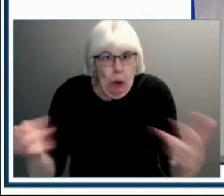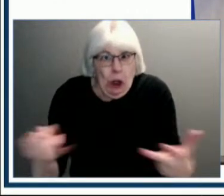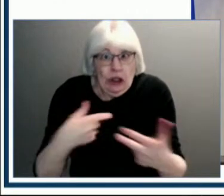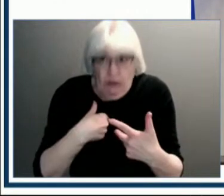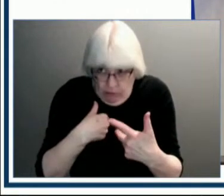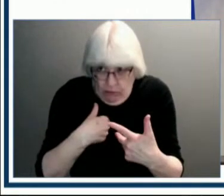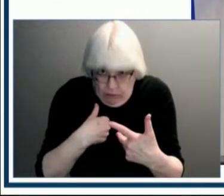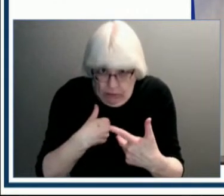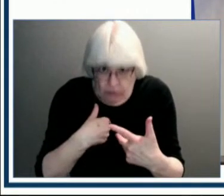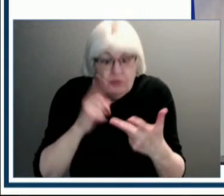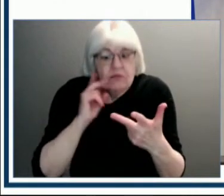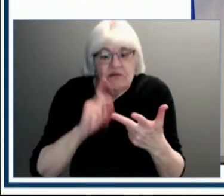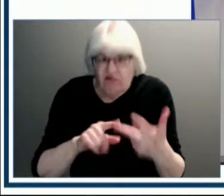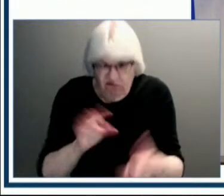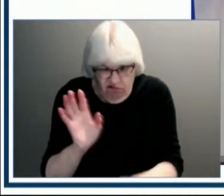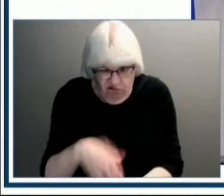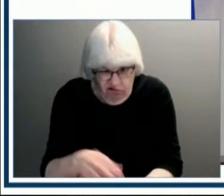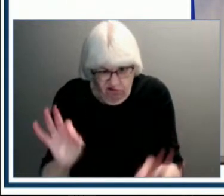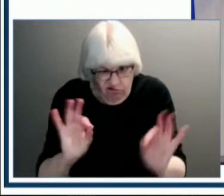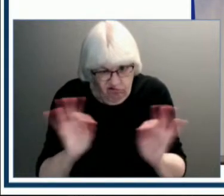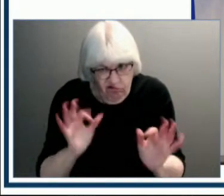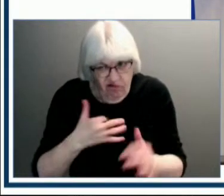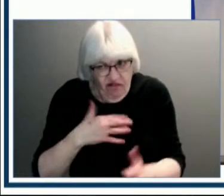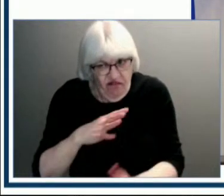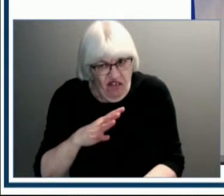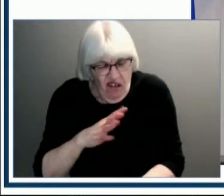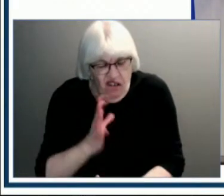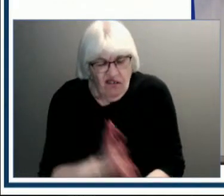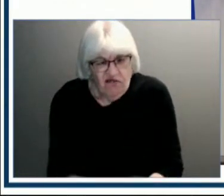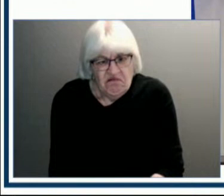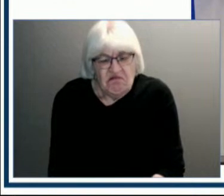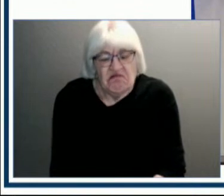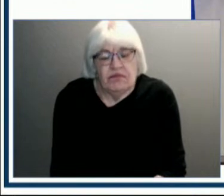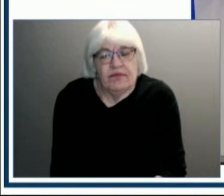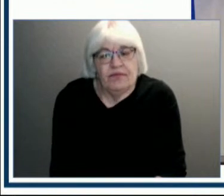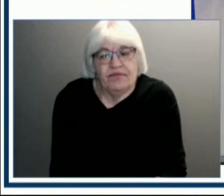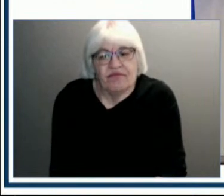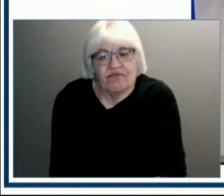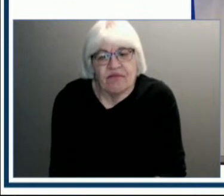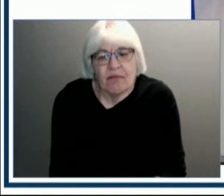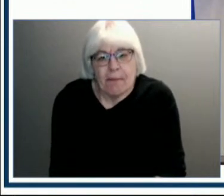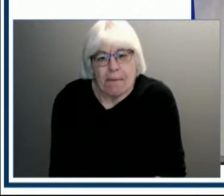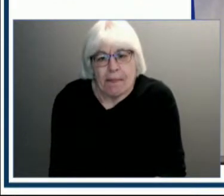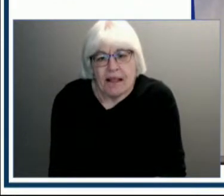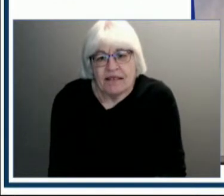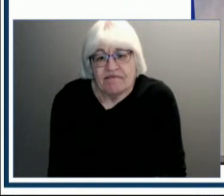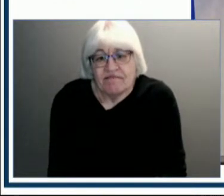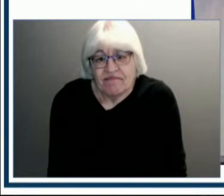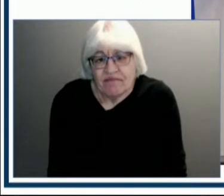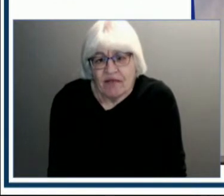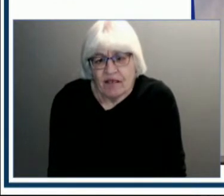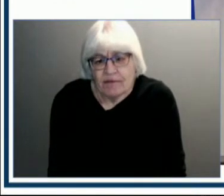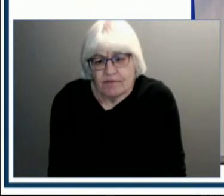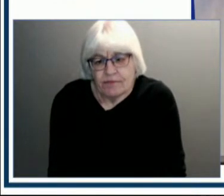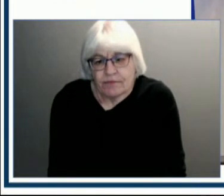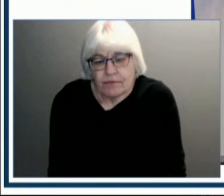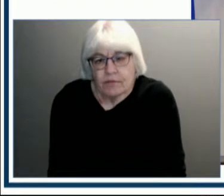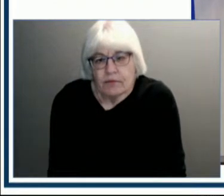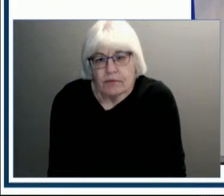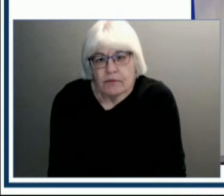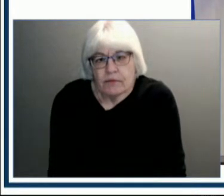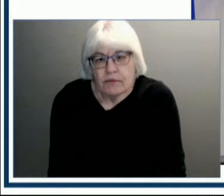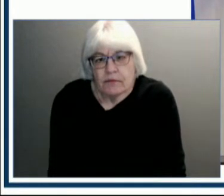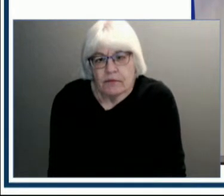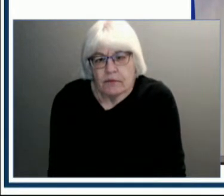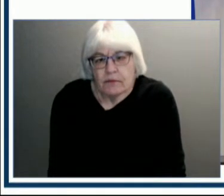schools. Everyone should take precautions knowing that there's lots of COVID around the province. But so these steps that the government will take will